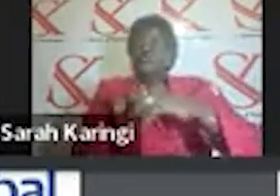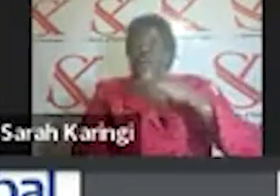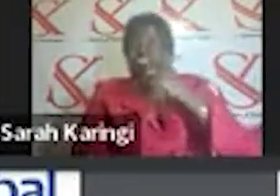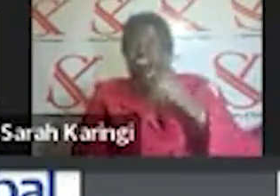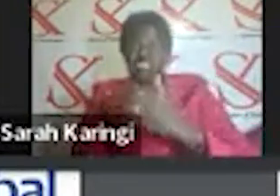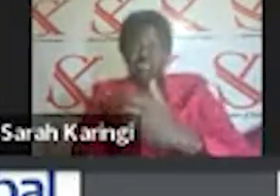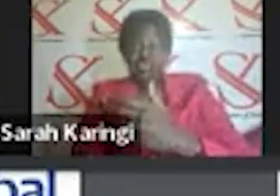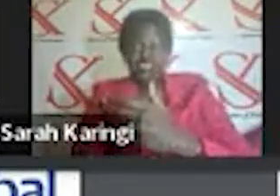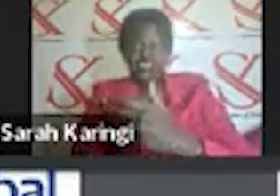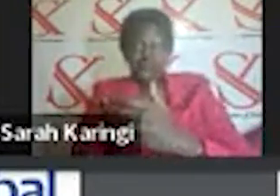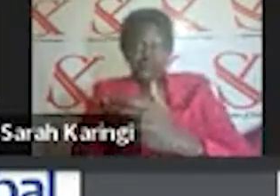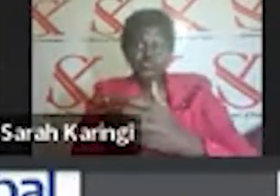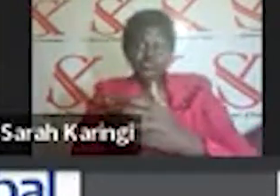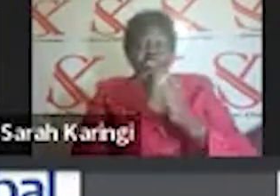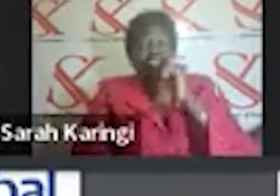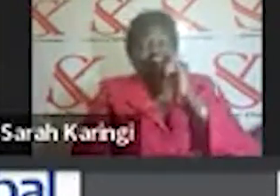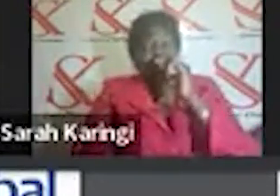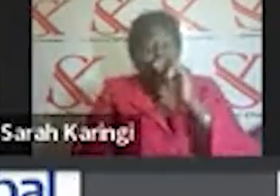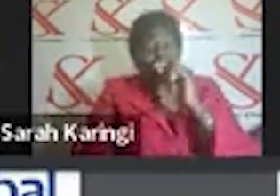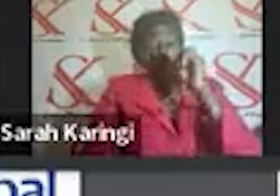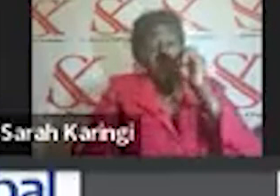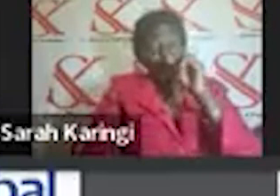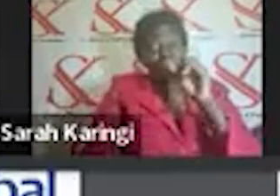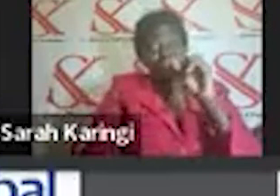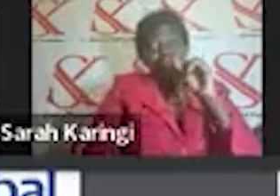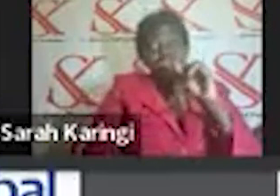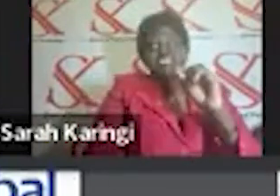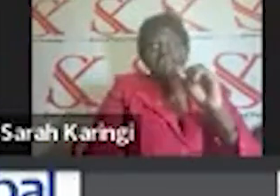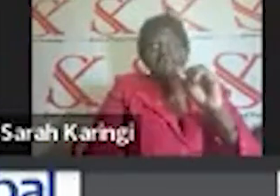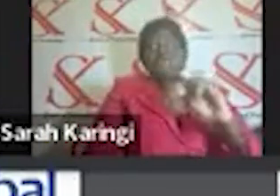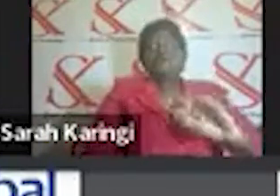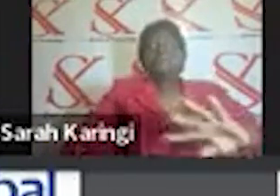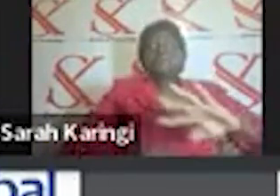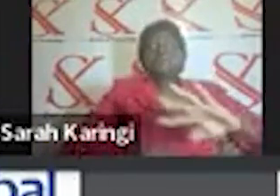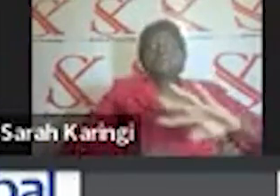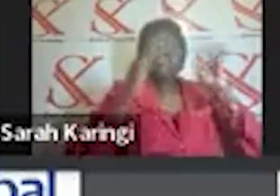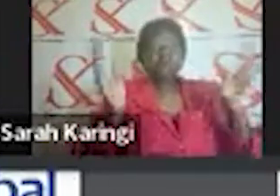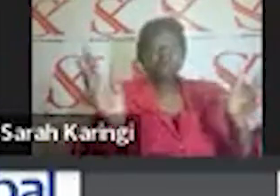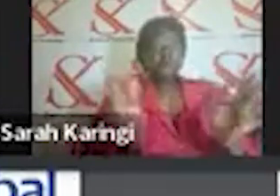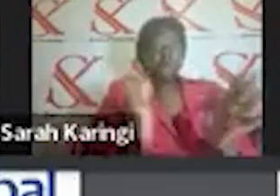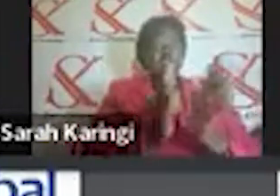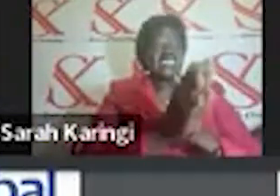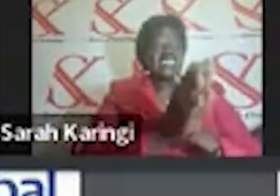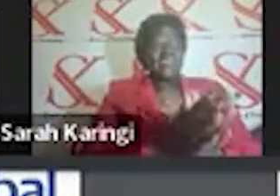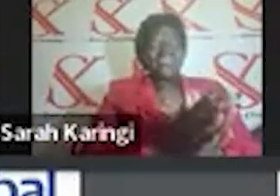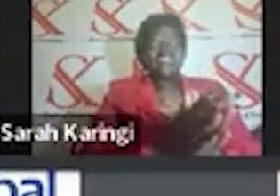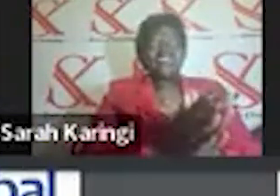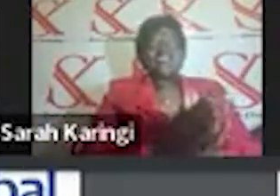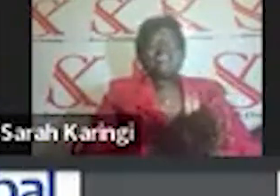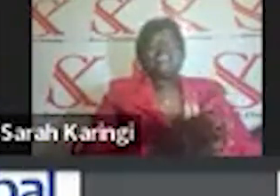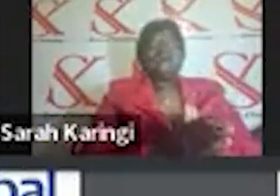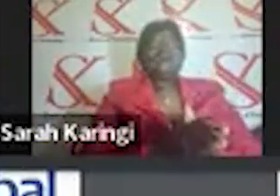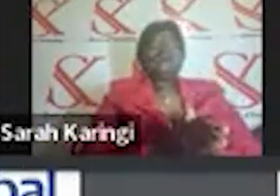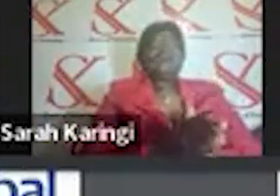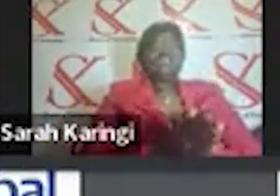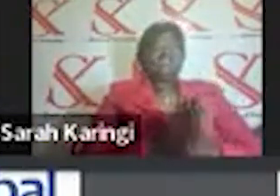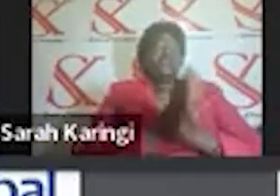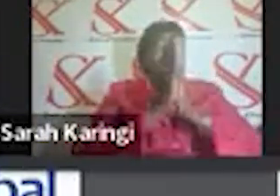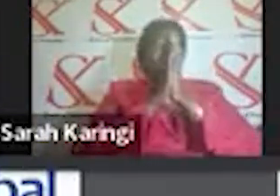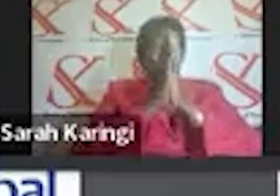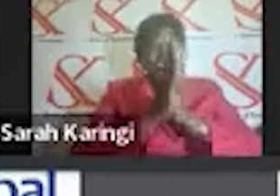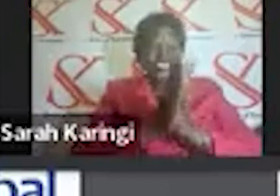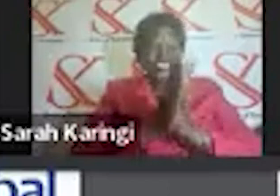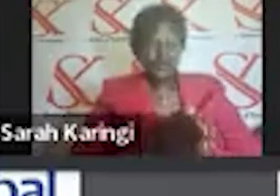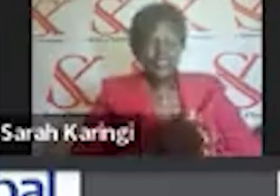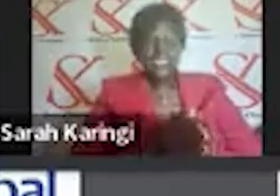person of negative attitude? Those people with positive attitude are always willing to listen to others. They are always willing